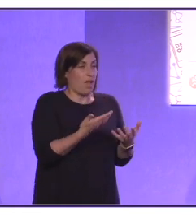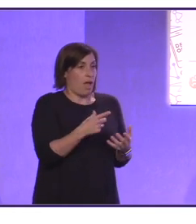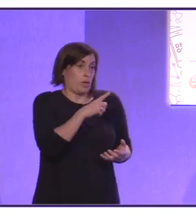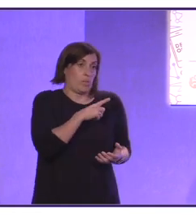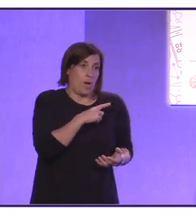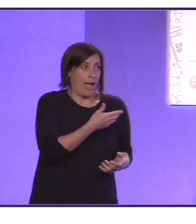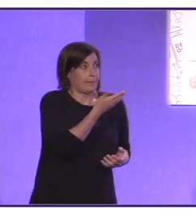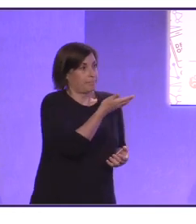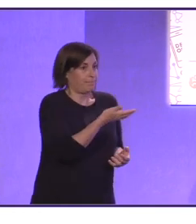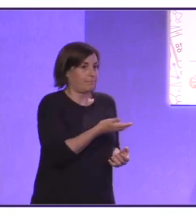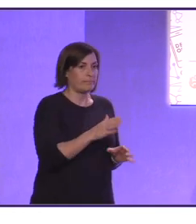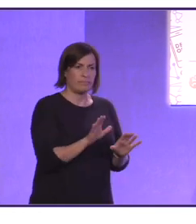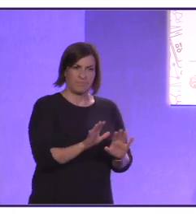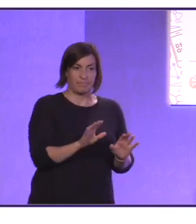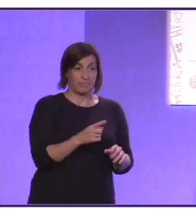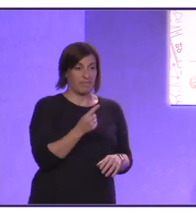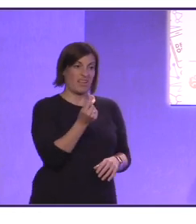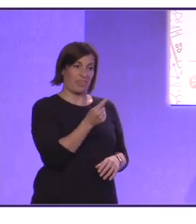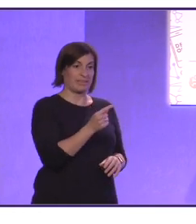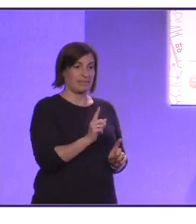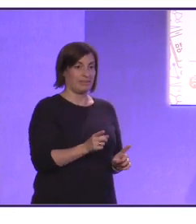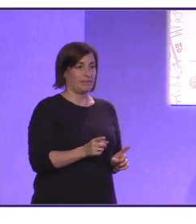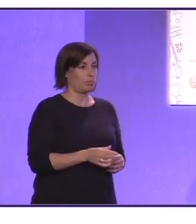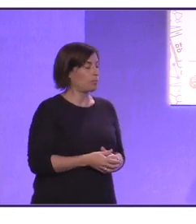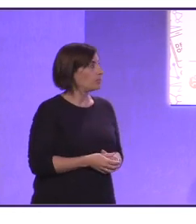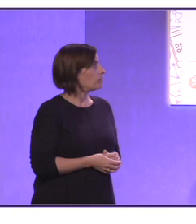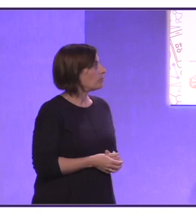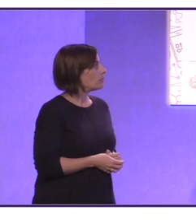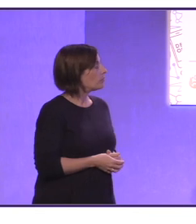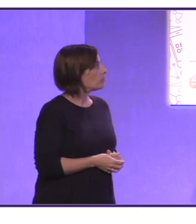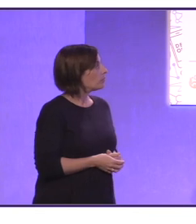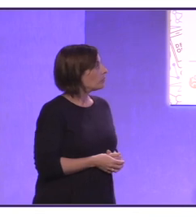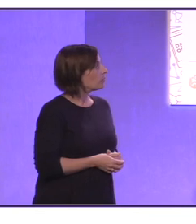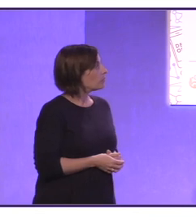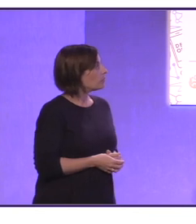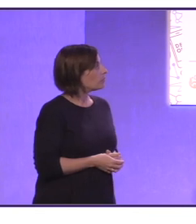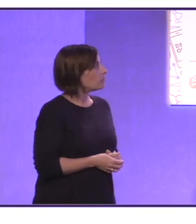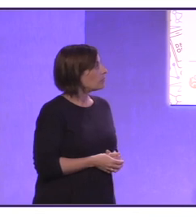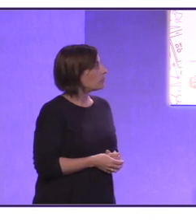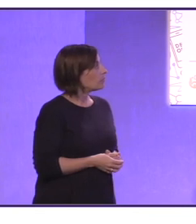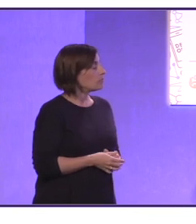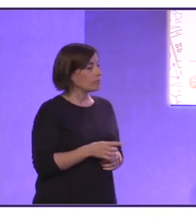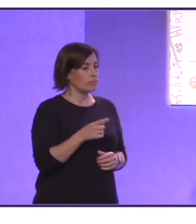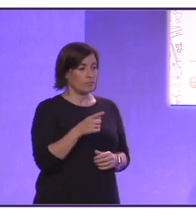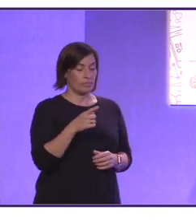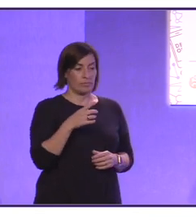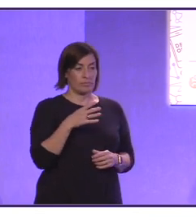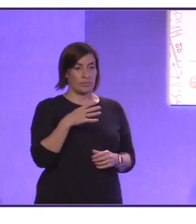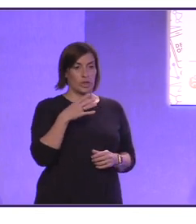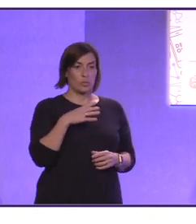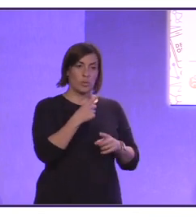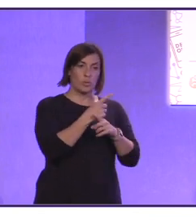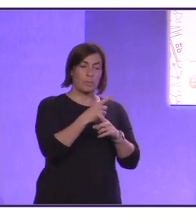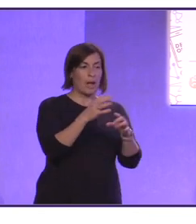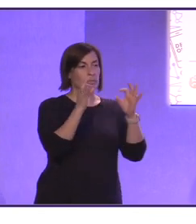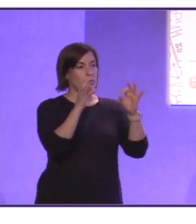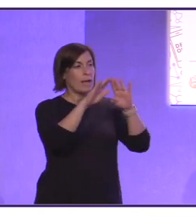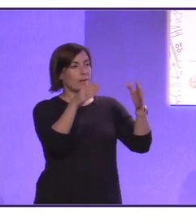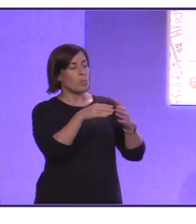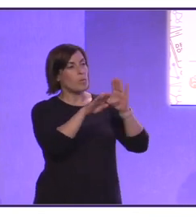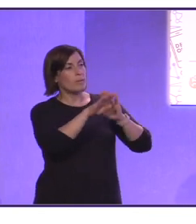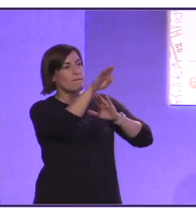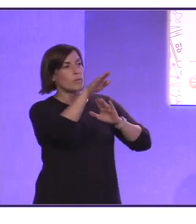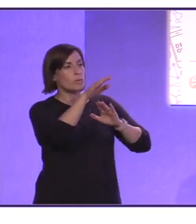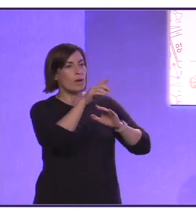we're in. And rather than talk only about the world I want to see, I have to spend a certain amount of time recognizing this one. So